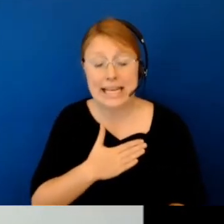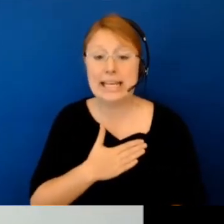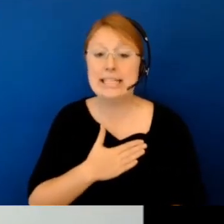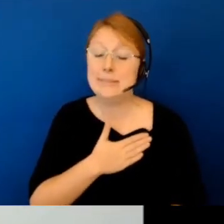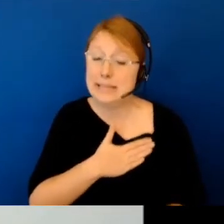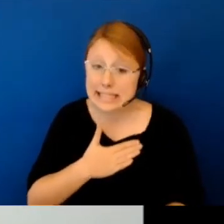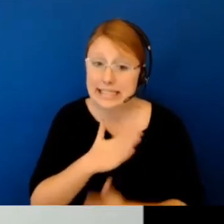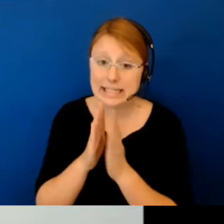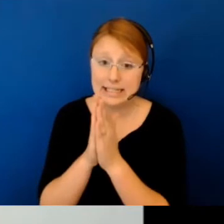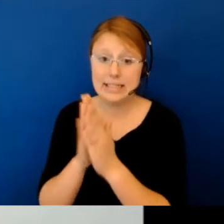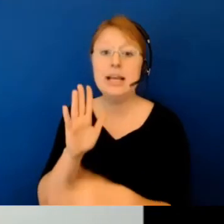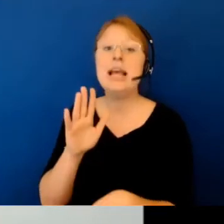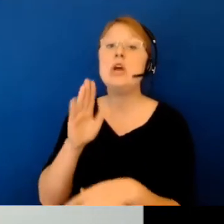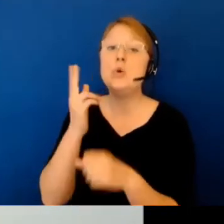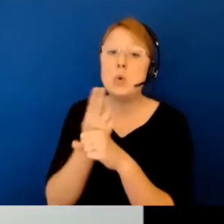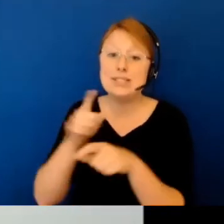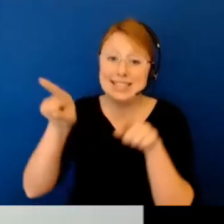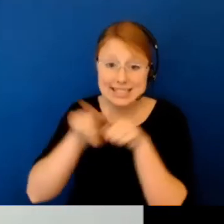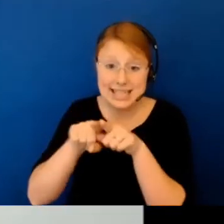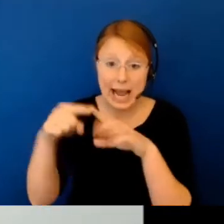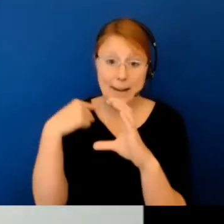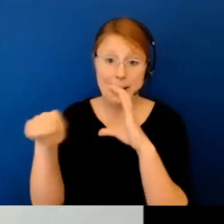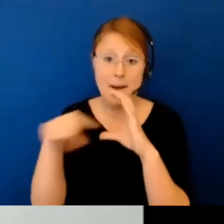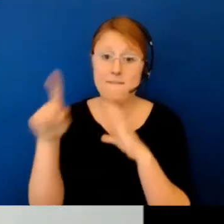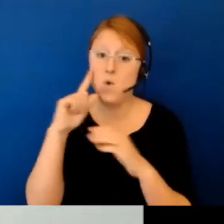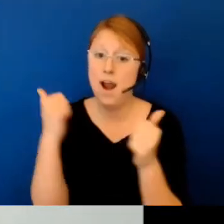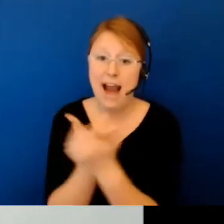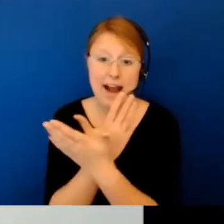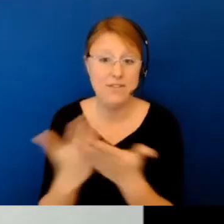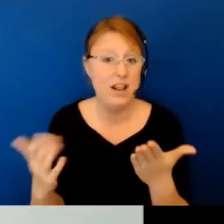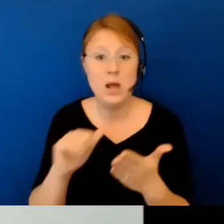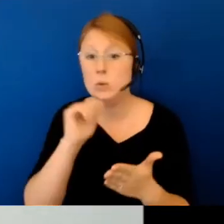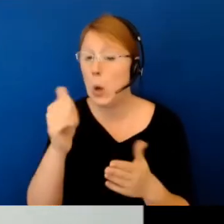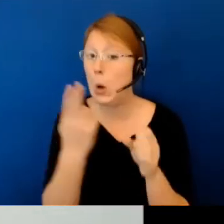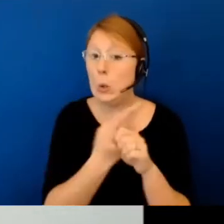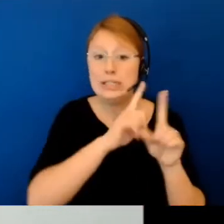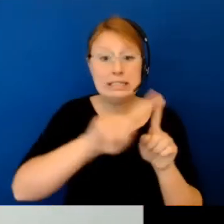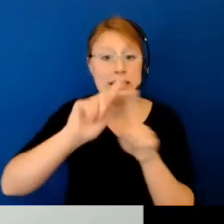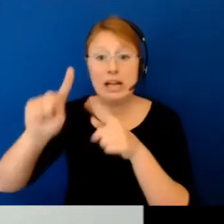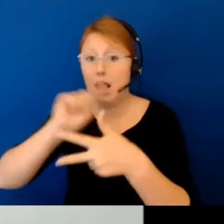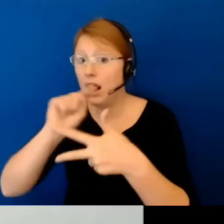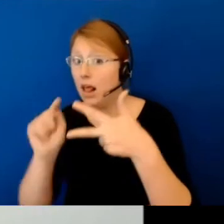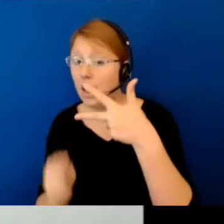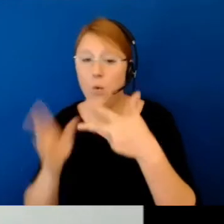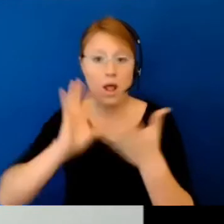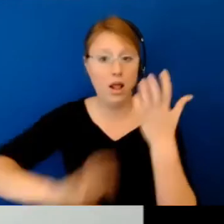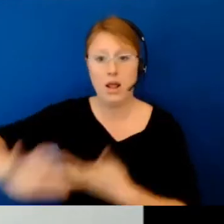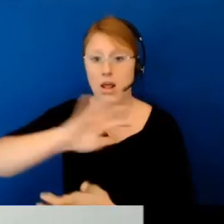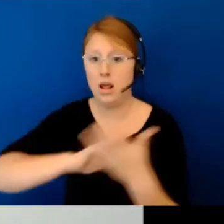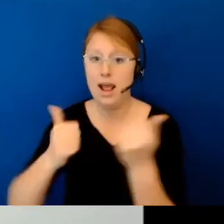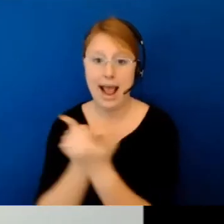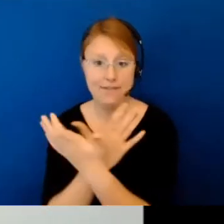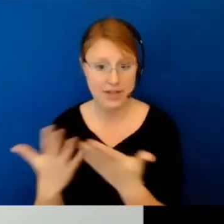you include is the same email address that you will be using if you decide to submit your